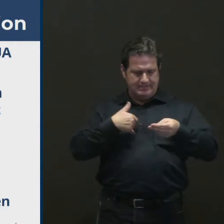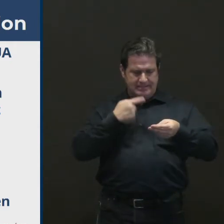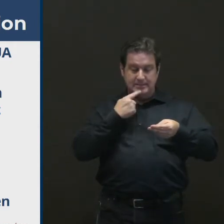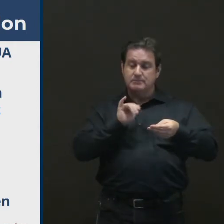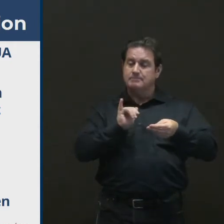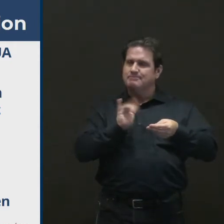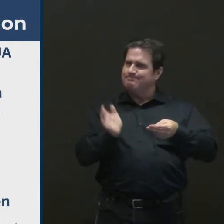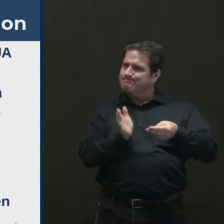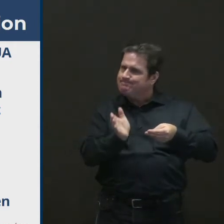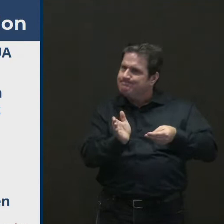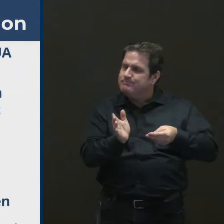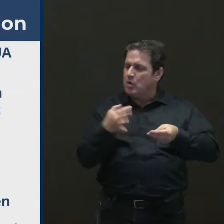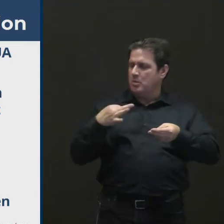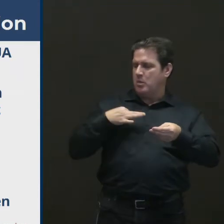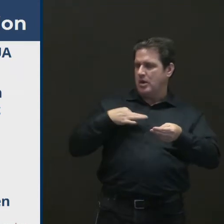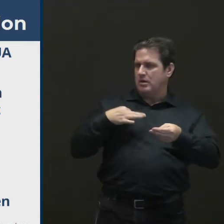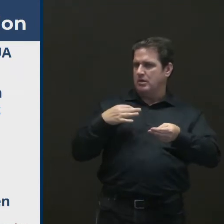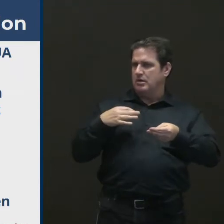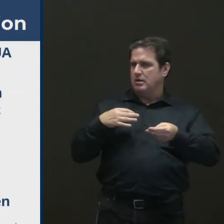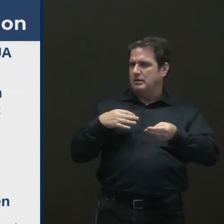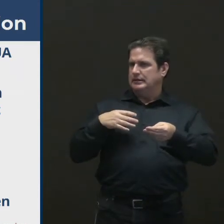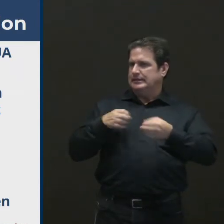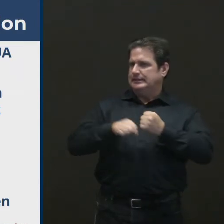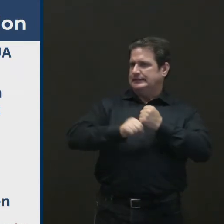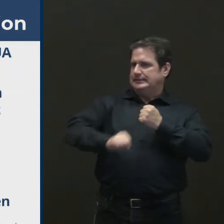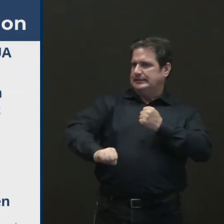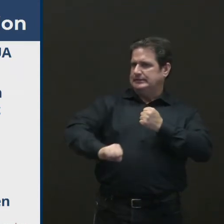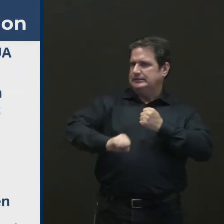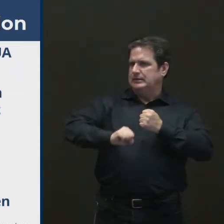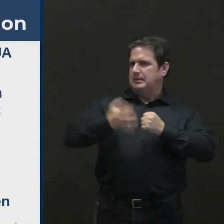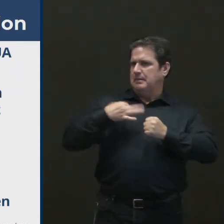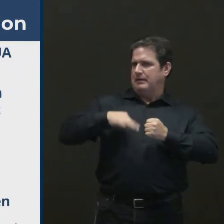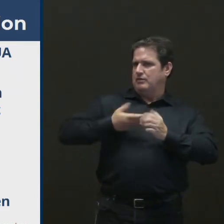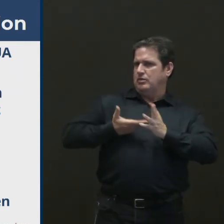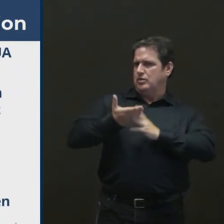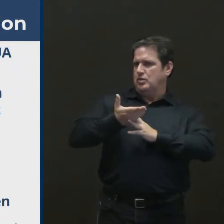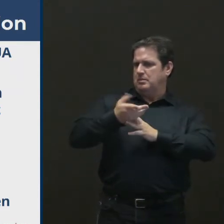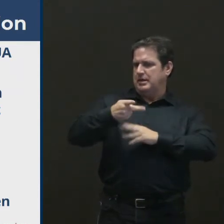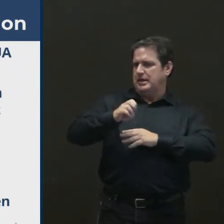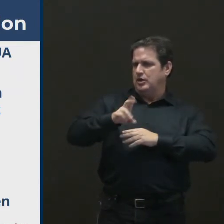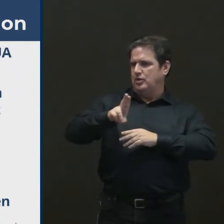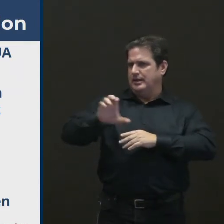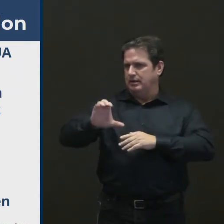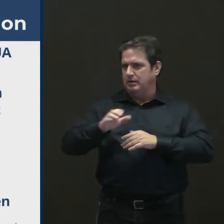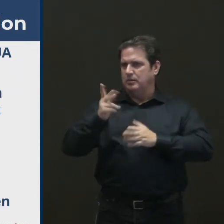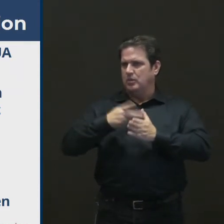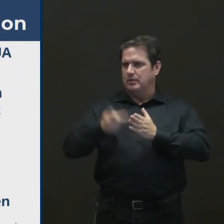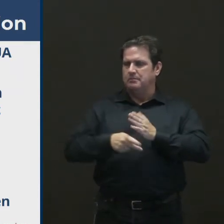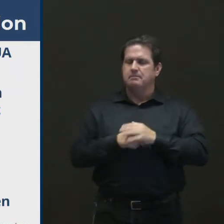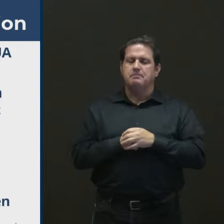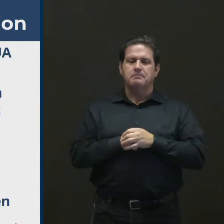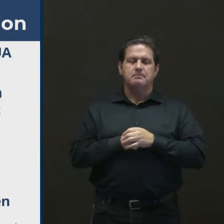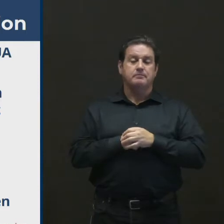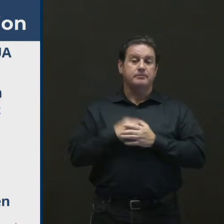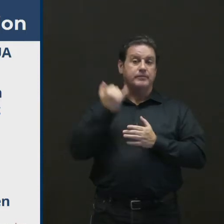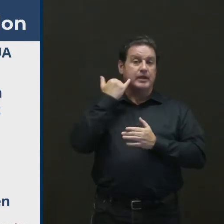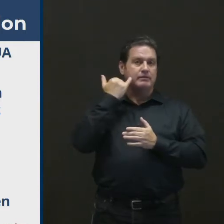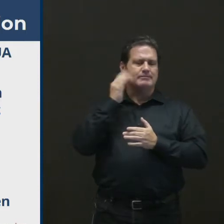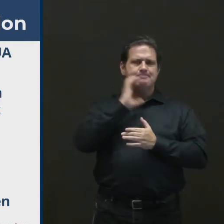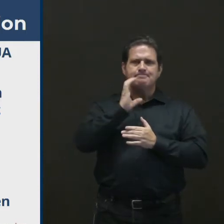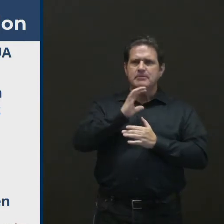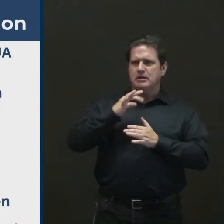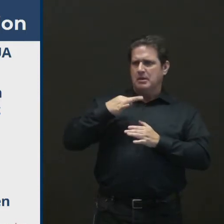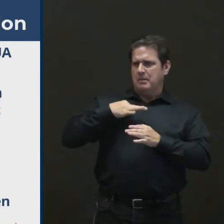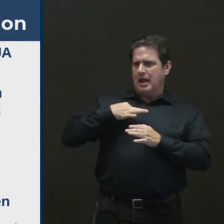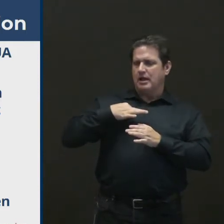also encourage you to apply for extended benefits through the PUC program. Individuals who would be looking to apply